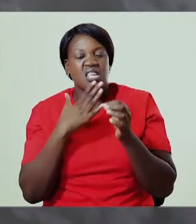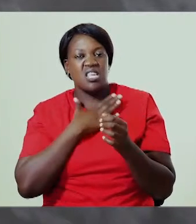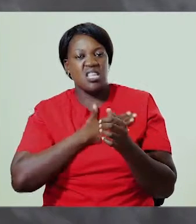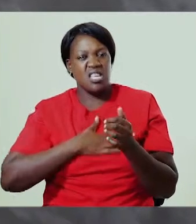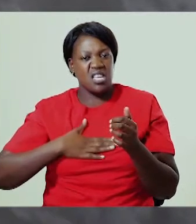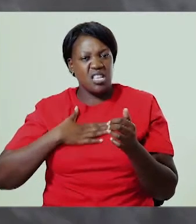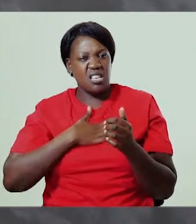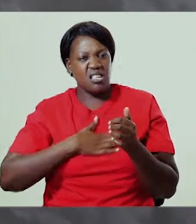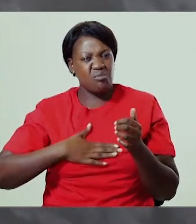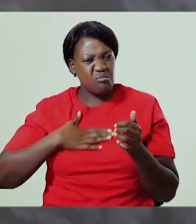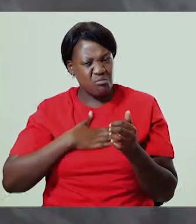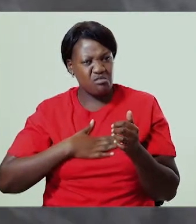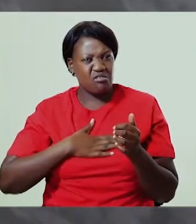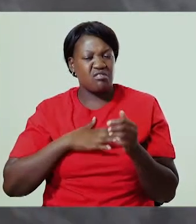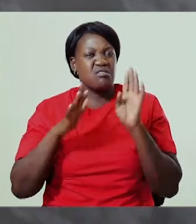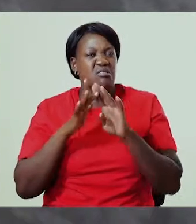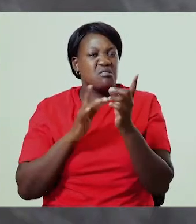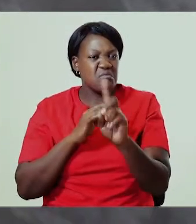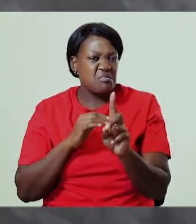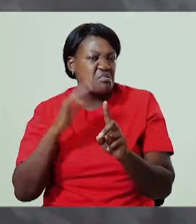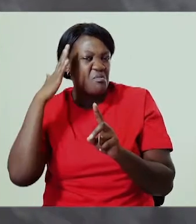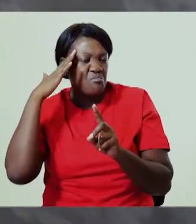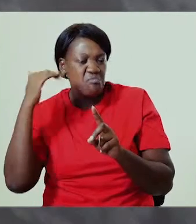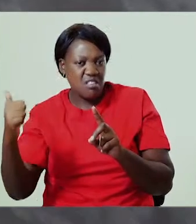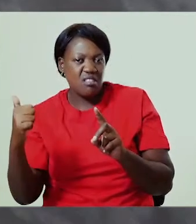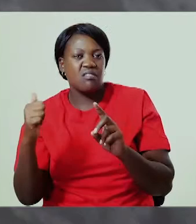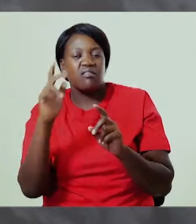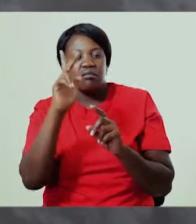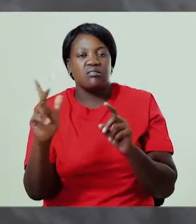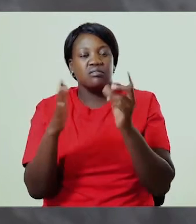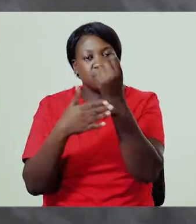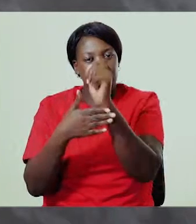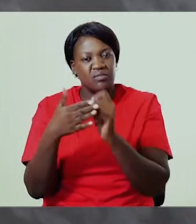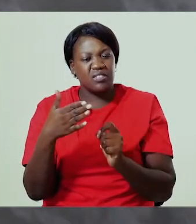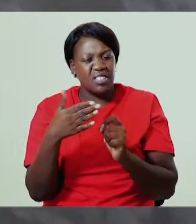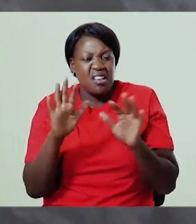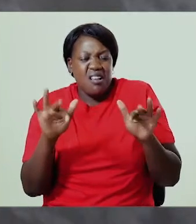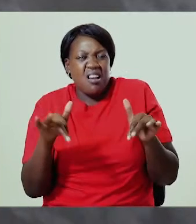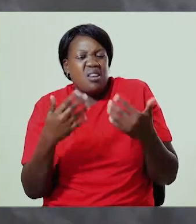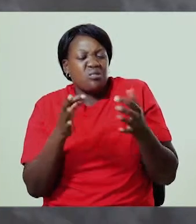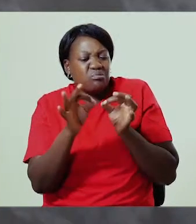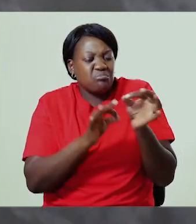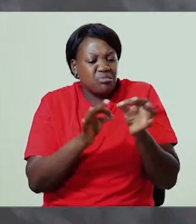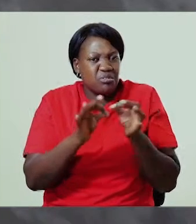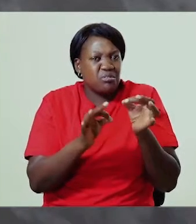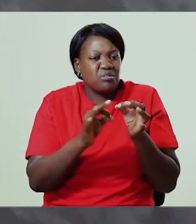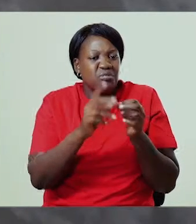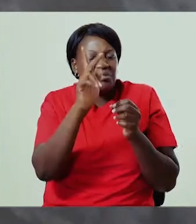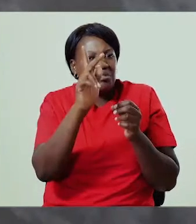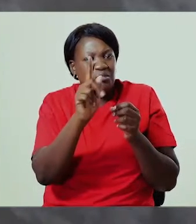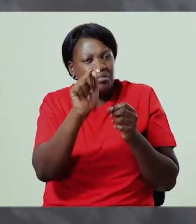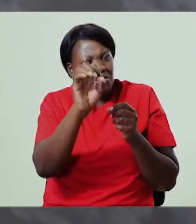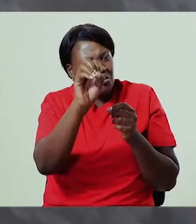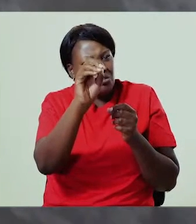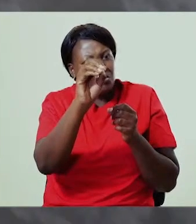and underlying feelings and attitude of the writer. Now, how can you describe the tone, ma'am? Well, one